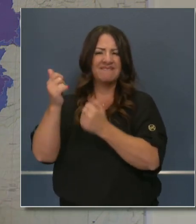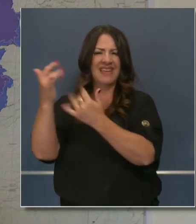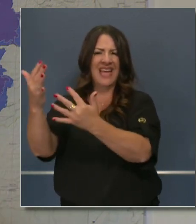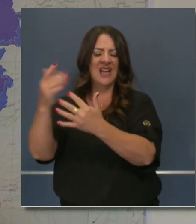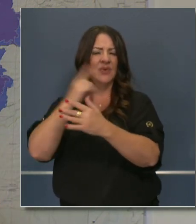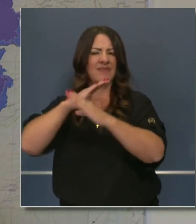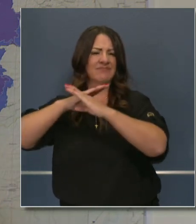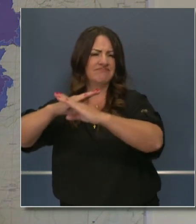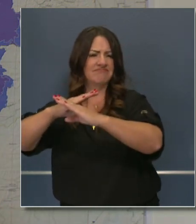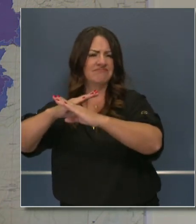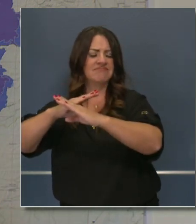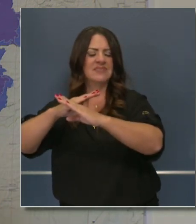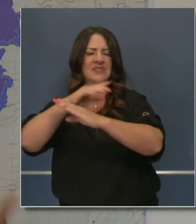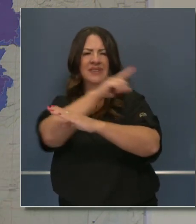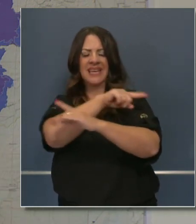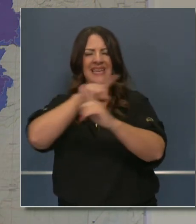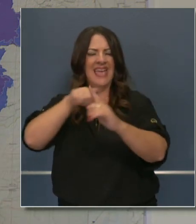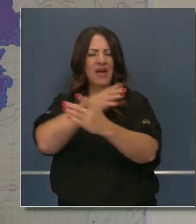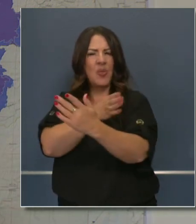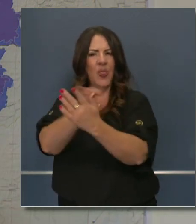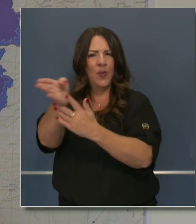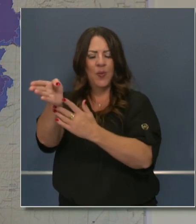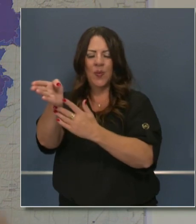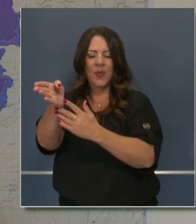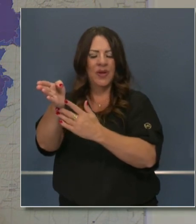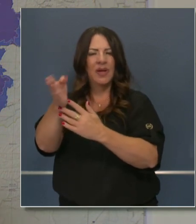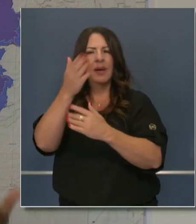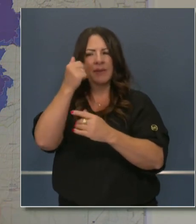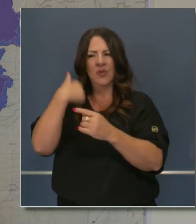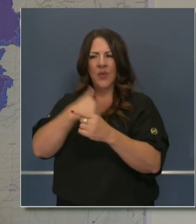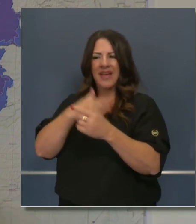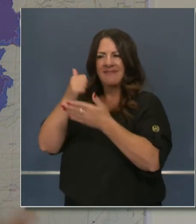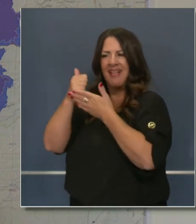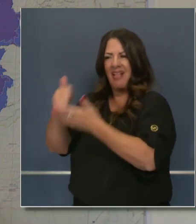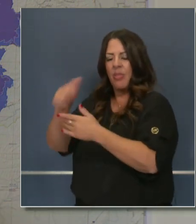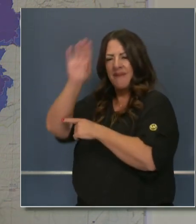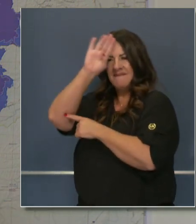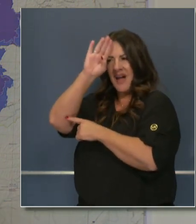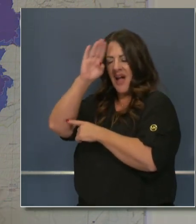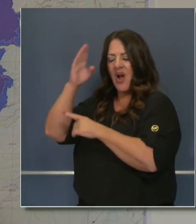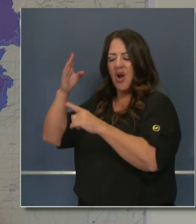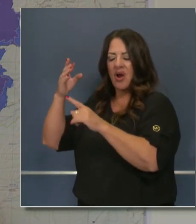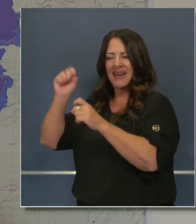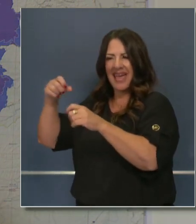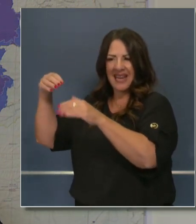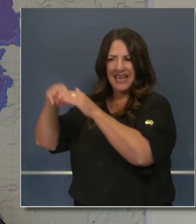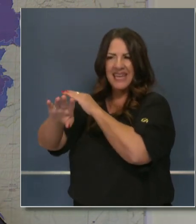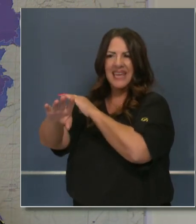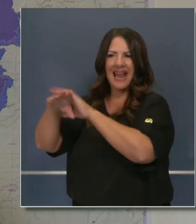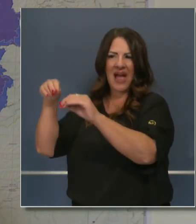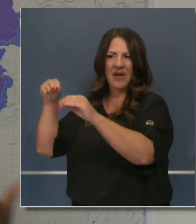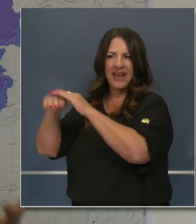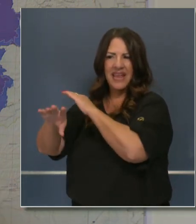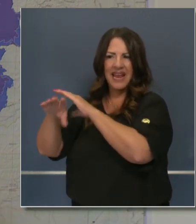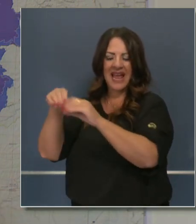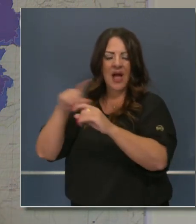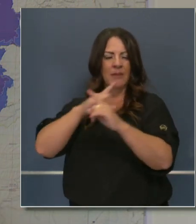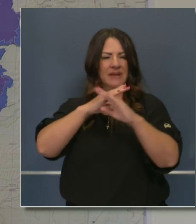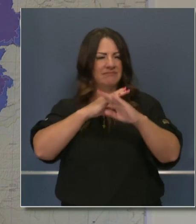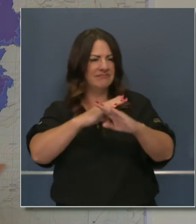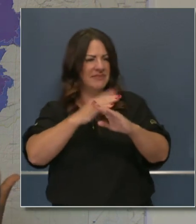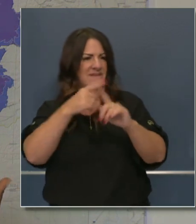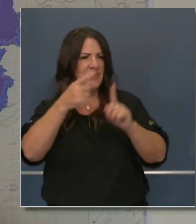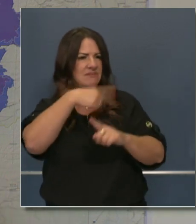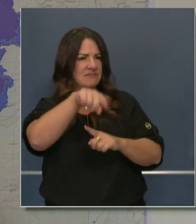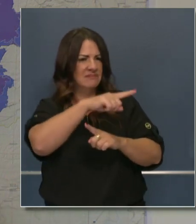need to get our fire personnel and their equipment in and out, and other utility entities in there, so we can mitigate this fire and then get you back home